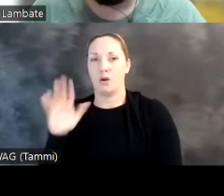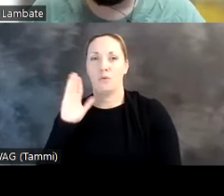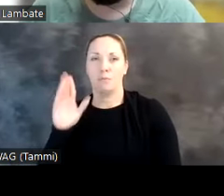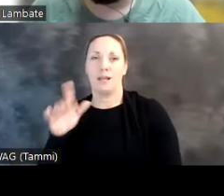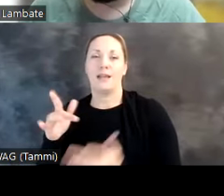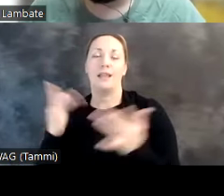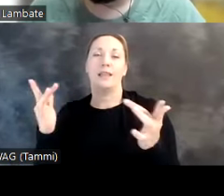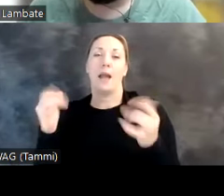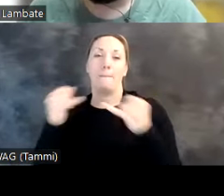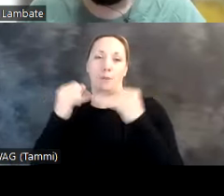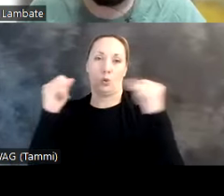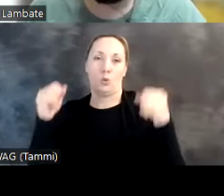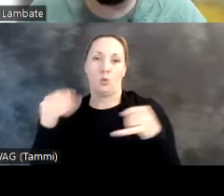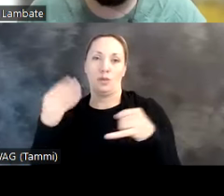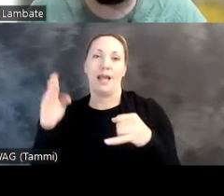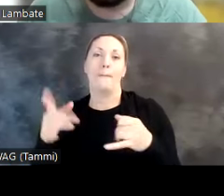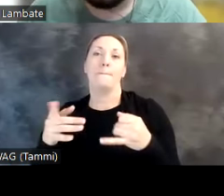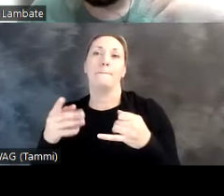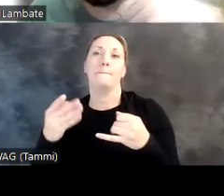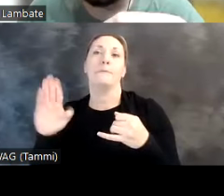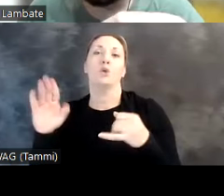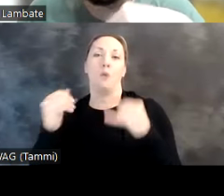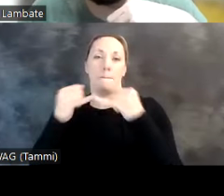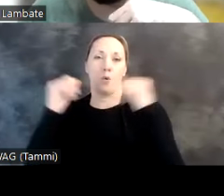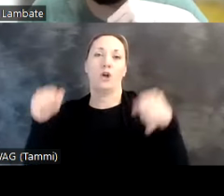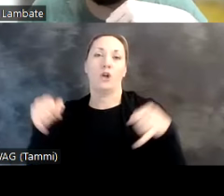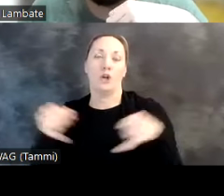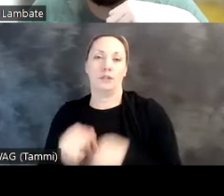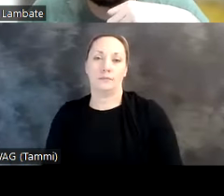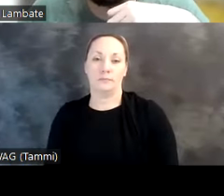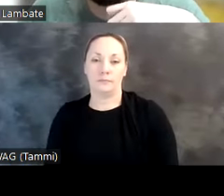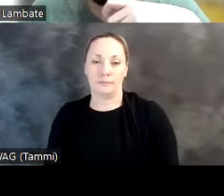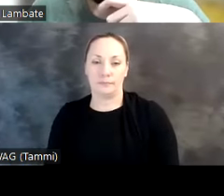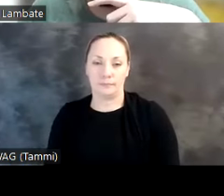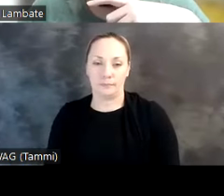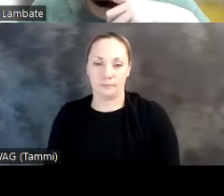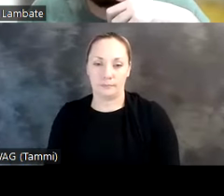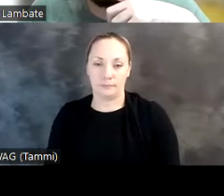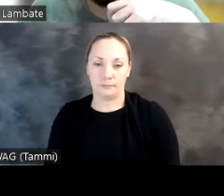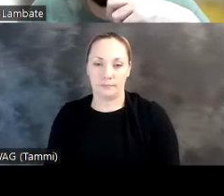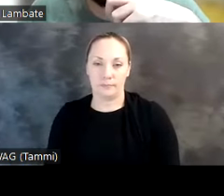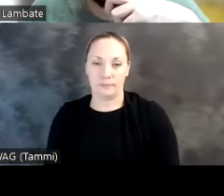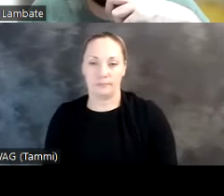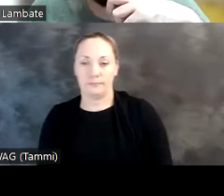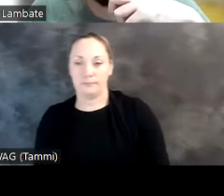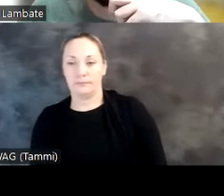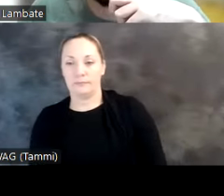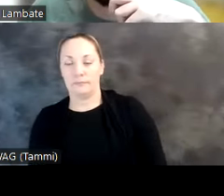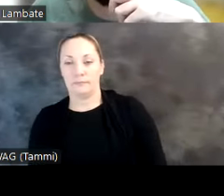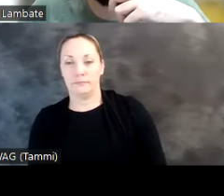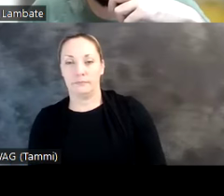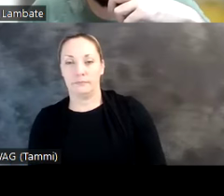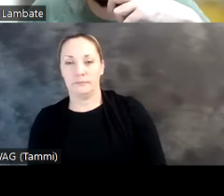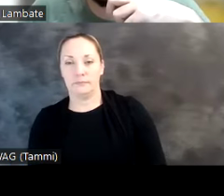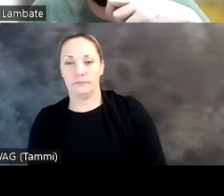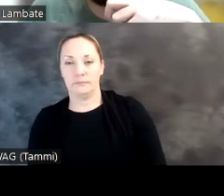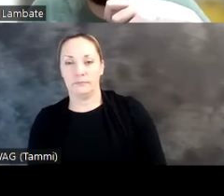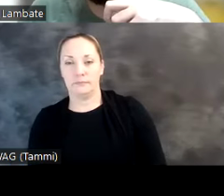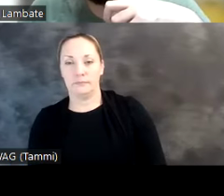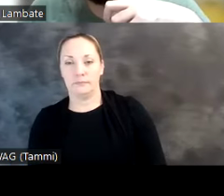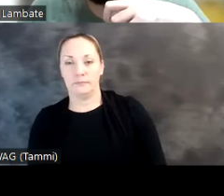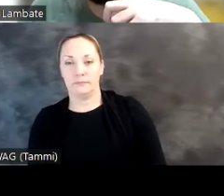blue outline, a light blue border in that case. Thank you. And I'm going to